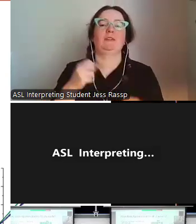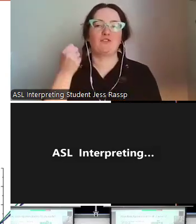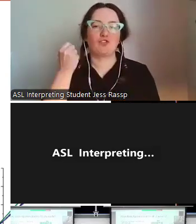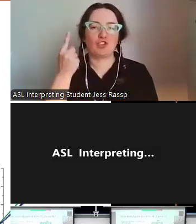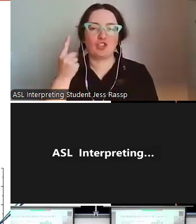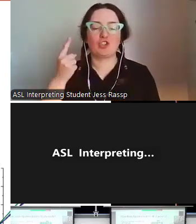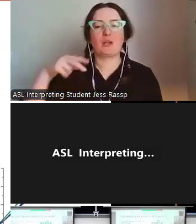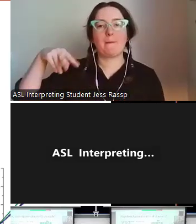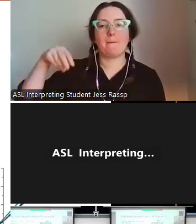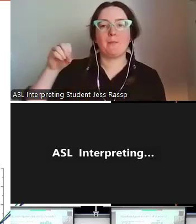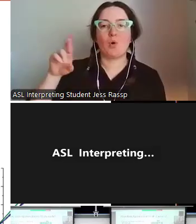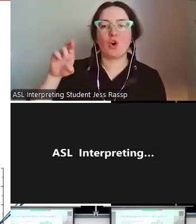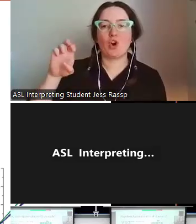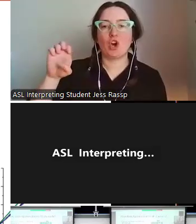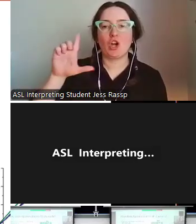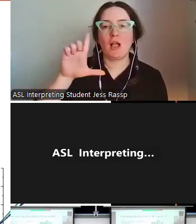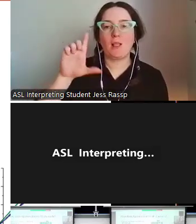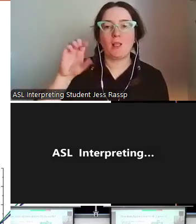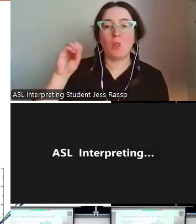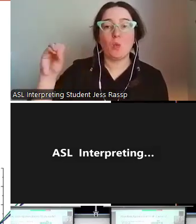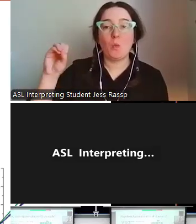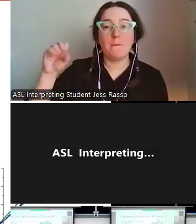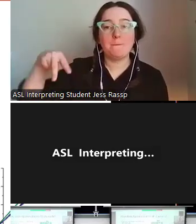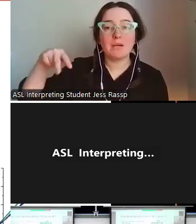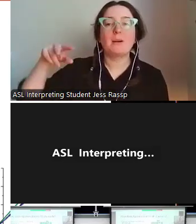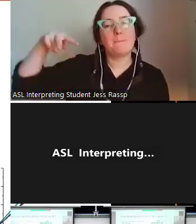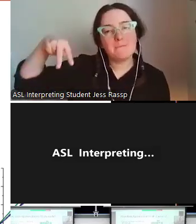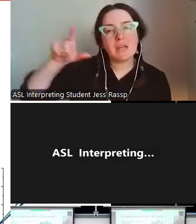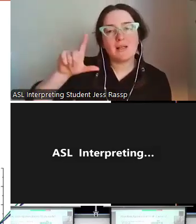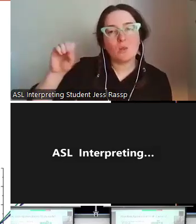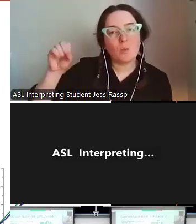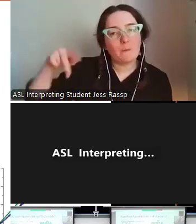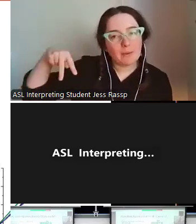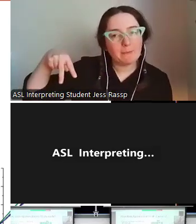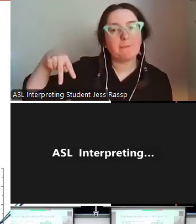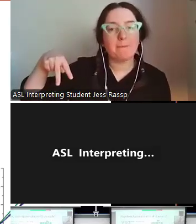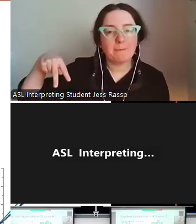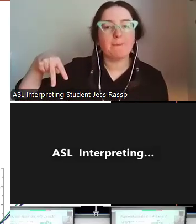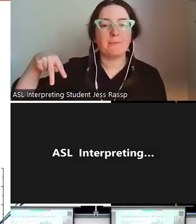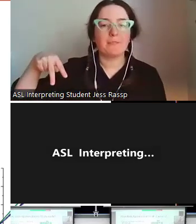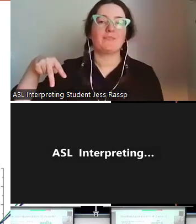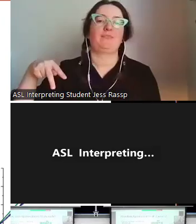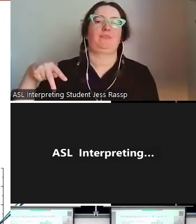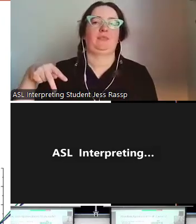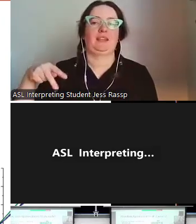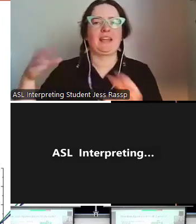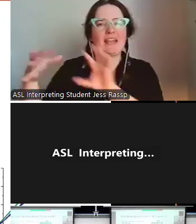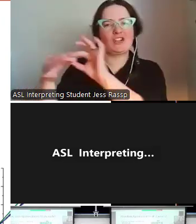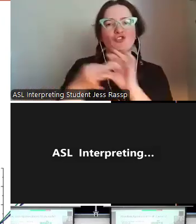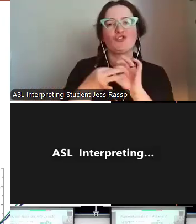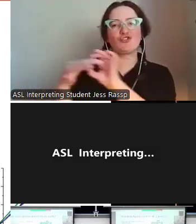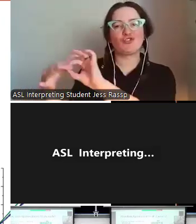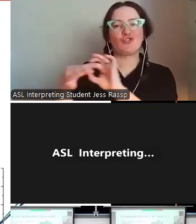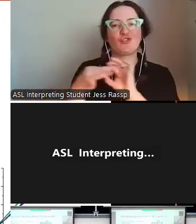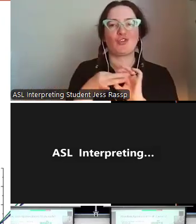also call it, it's the P loop, right? Here, and it interacts with this